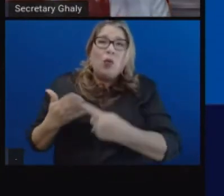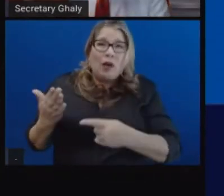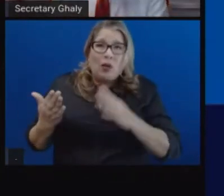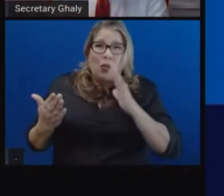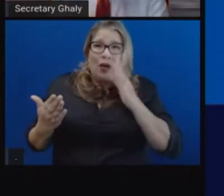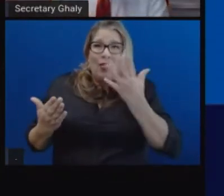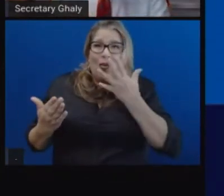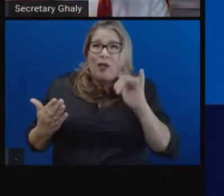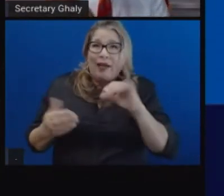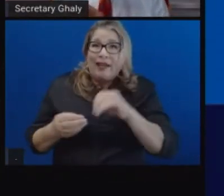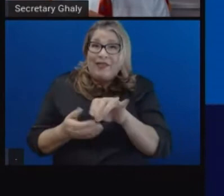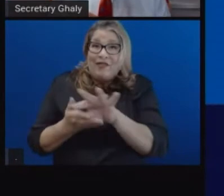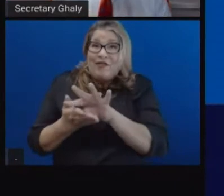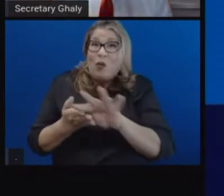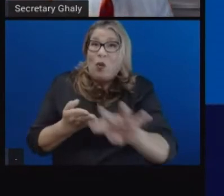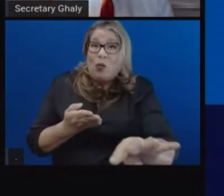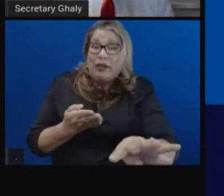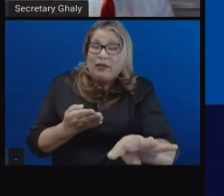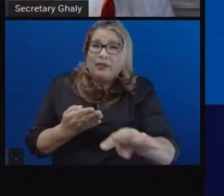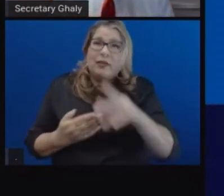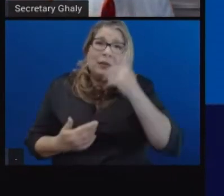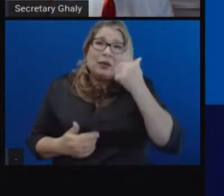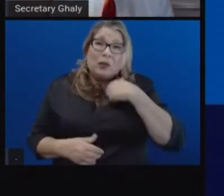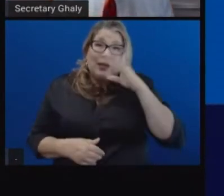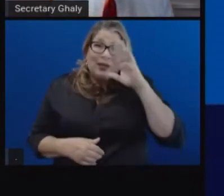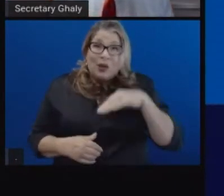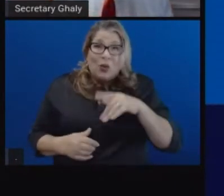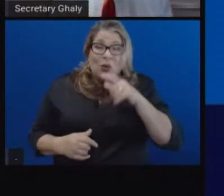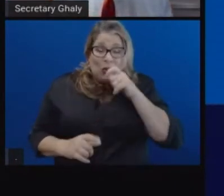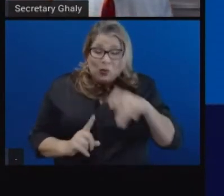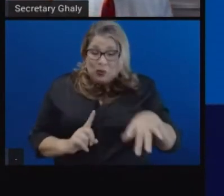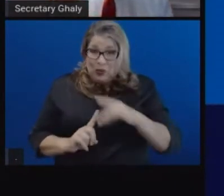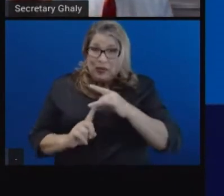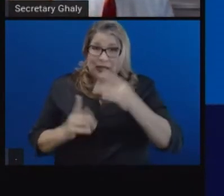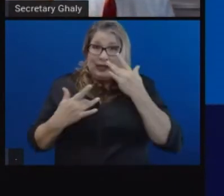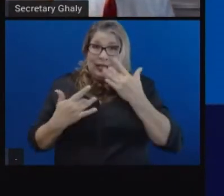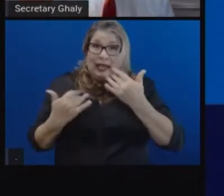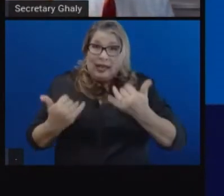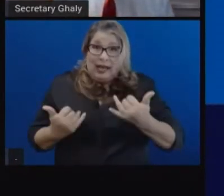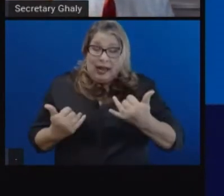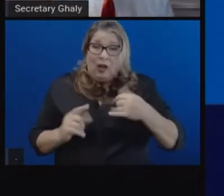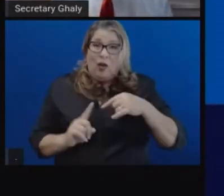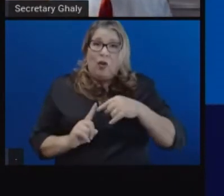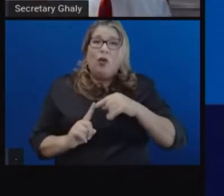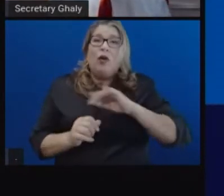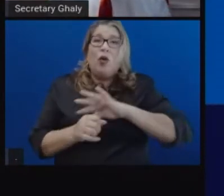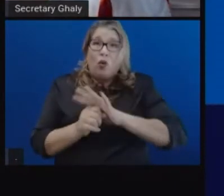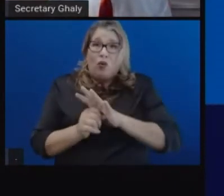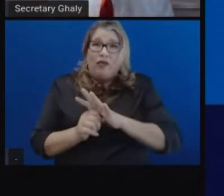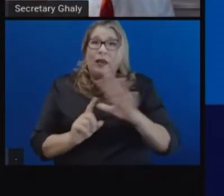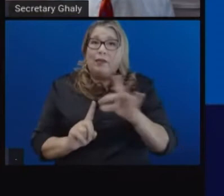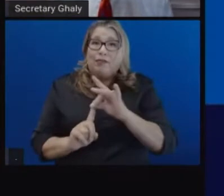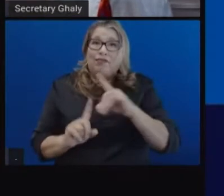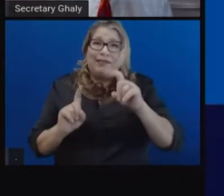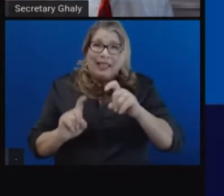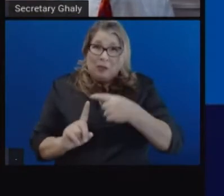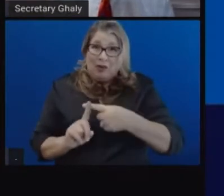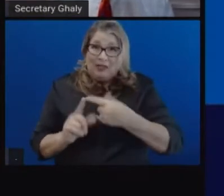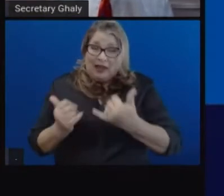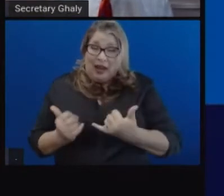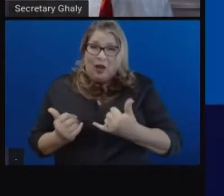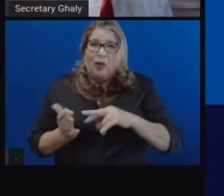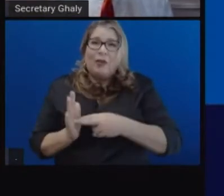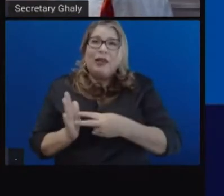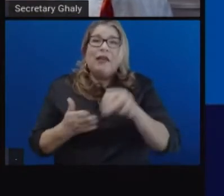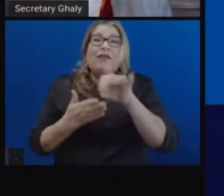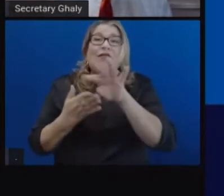environment is going to end up in the hospitals in a few weeks, about 4 weeks out. So looking at that projection to determine